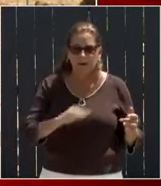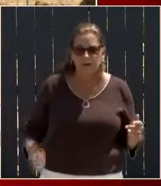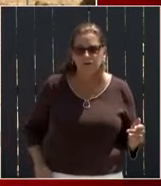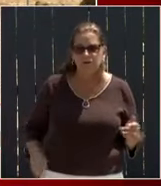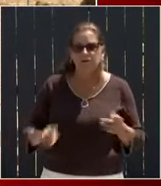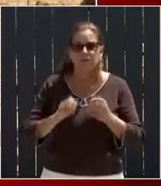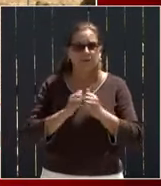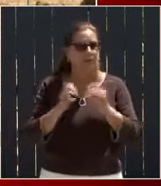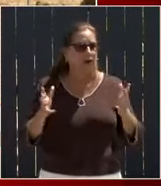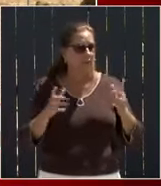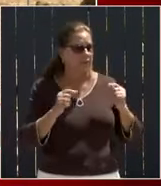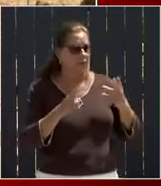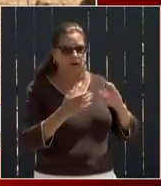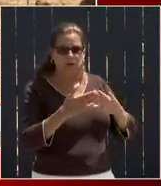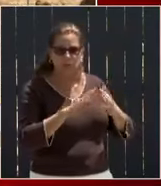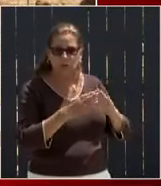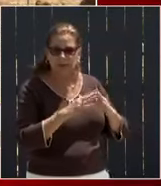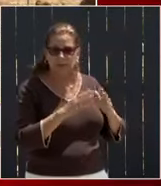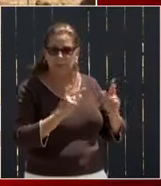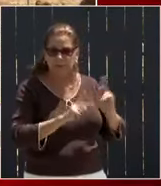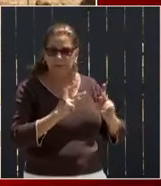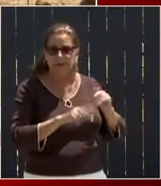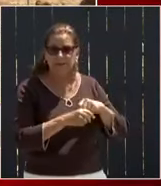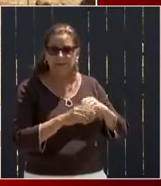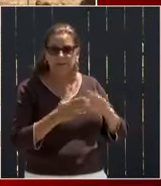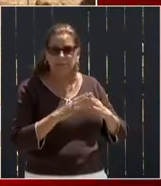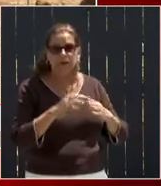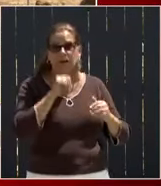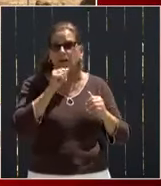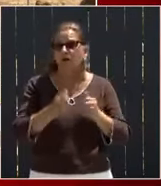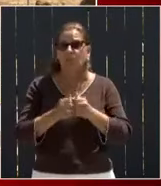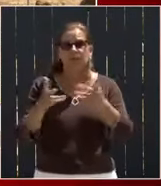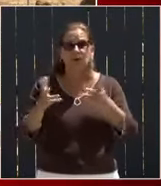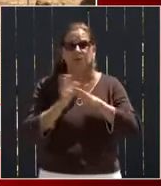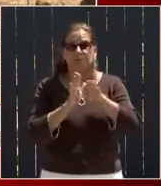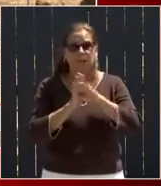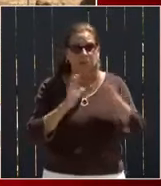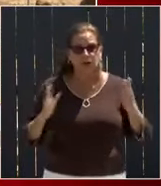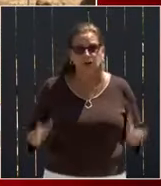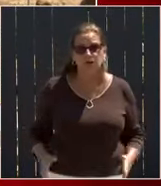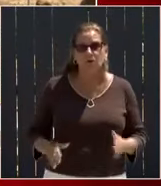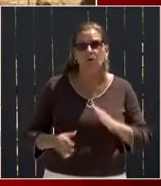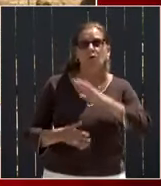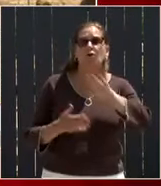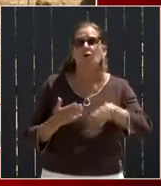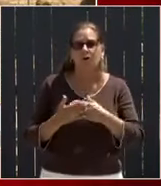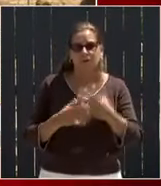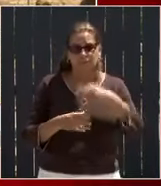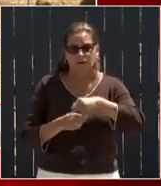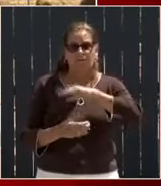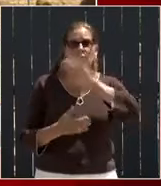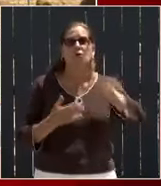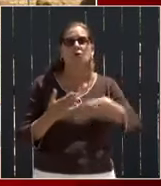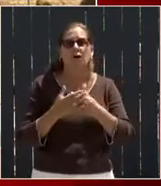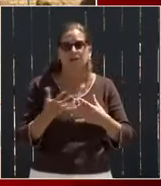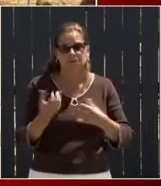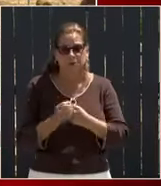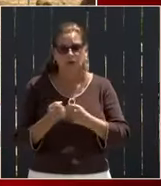and certainly not without the developers. So certainly thank you for everyone's support and everything you did to bring this project out of the